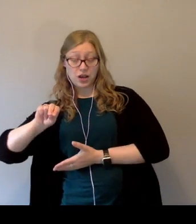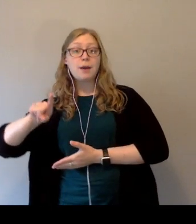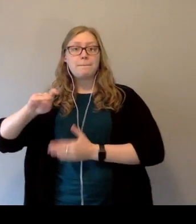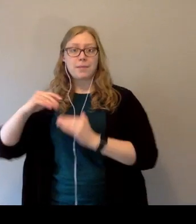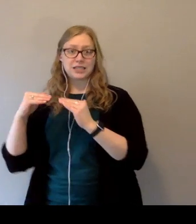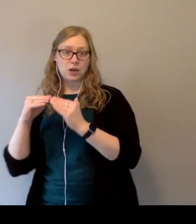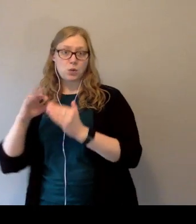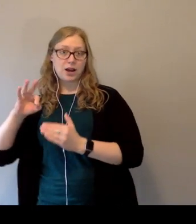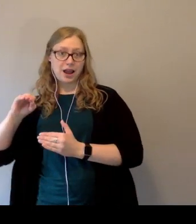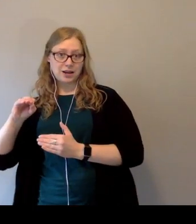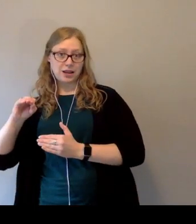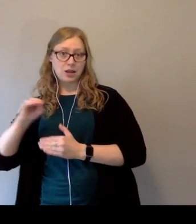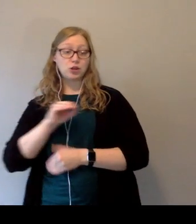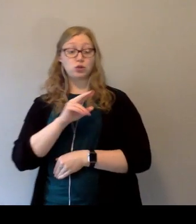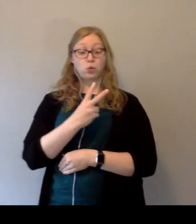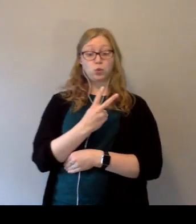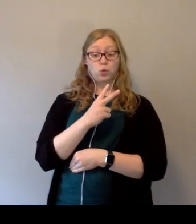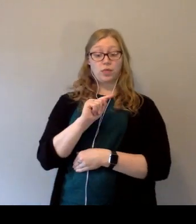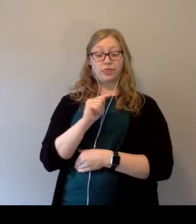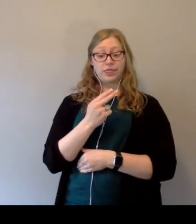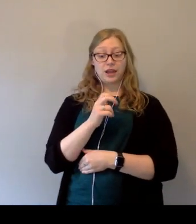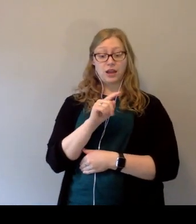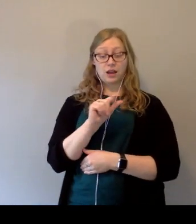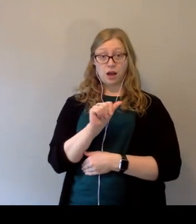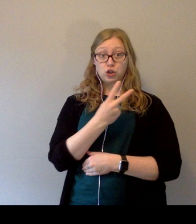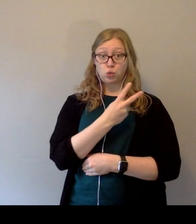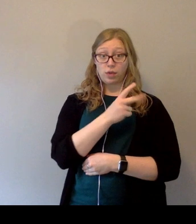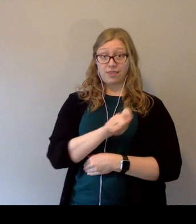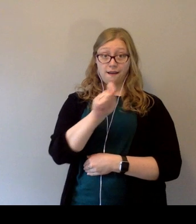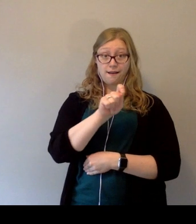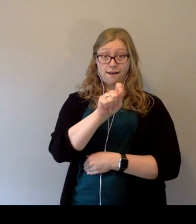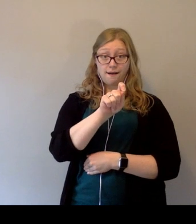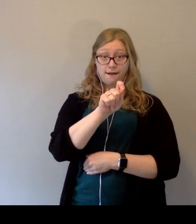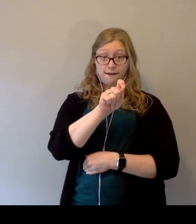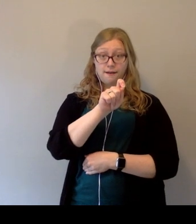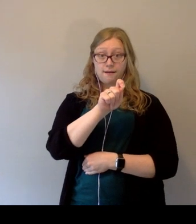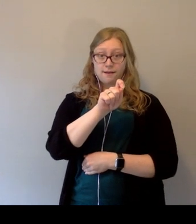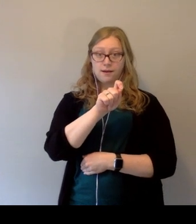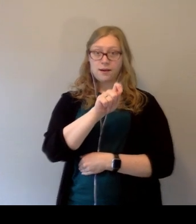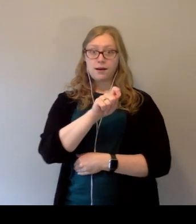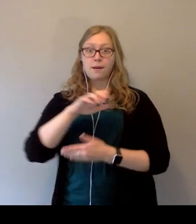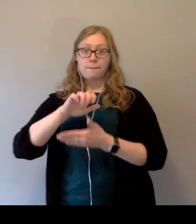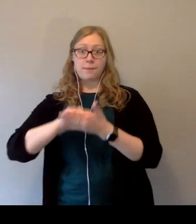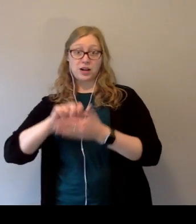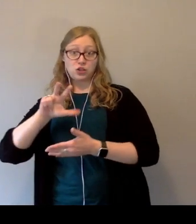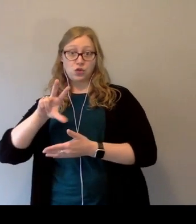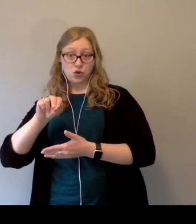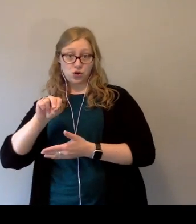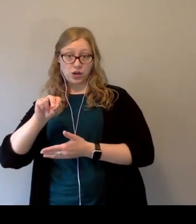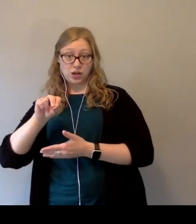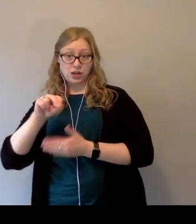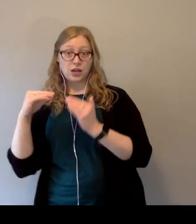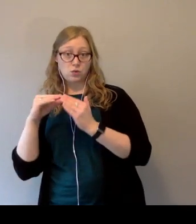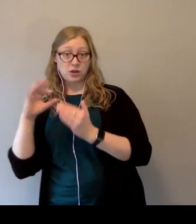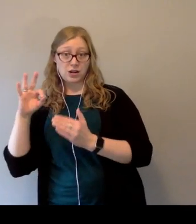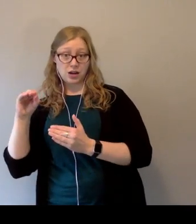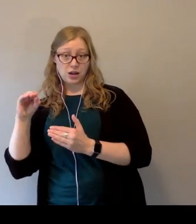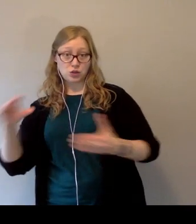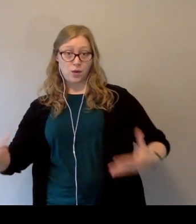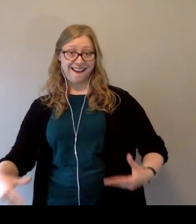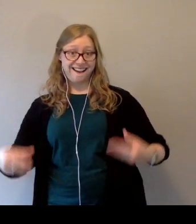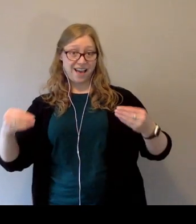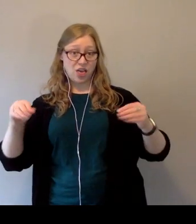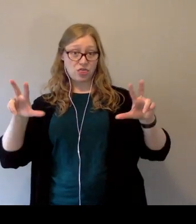2 theta minus 30 is 90. Add 30 to both sides, so this would be 2 times